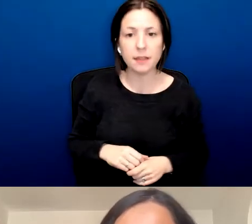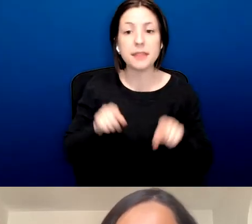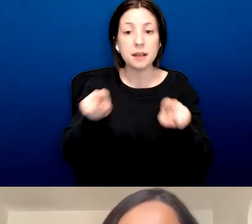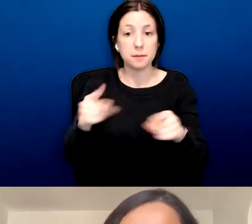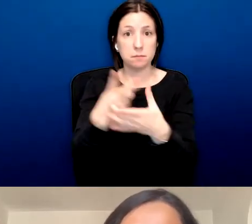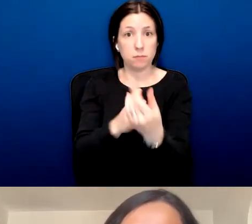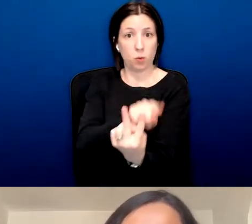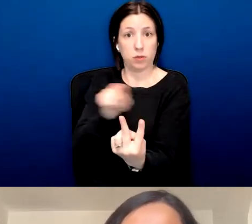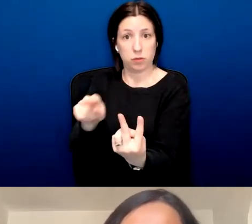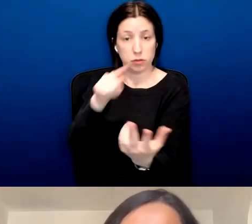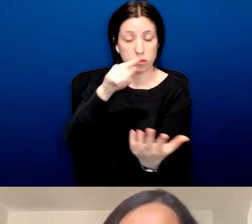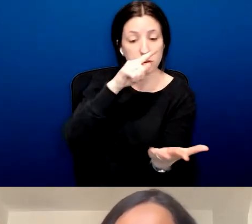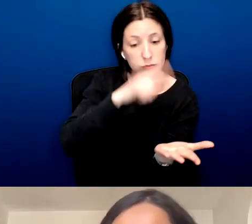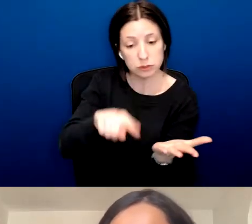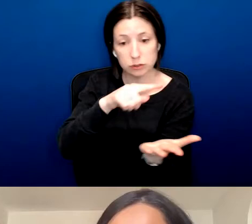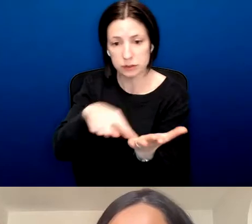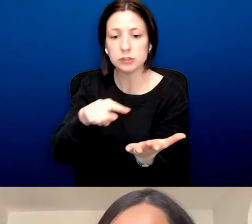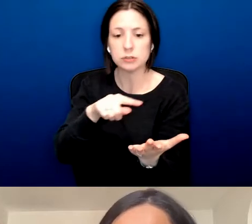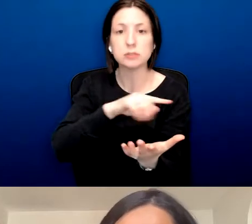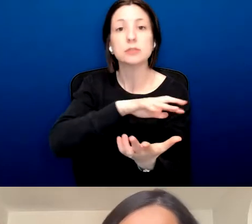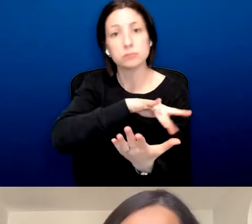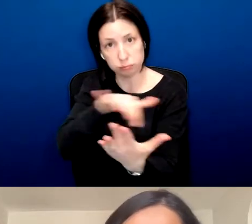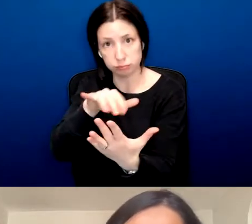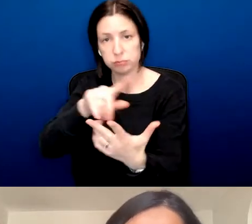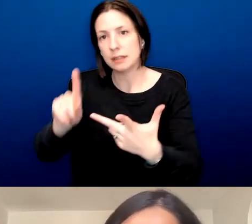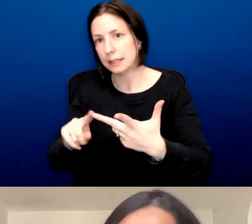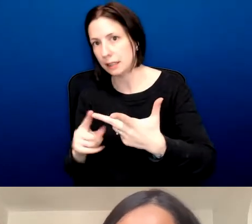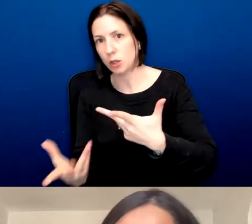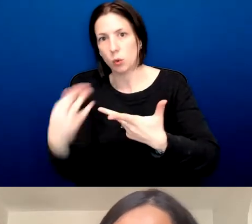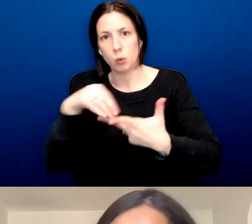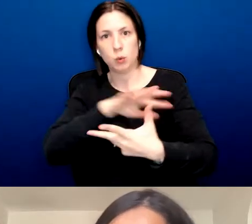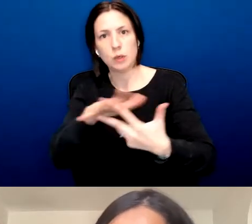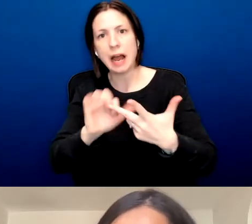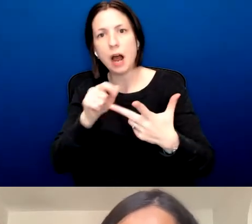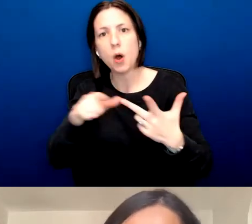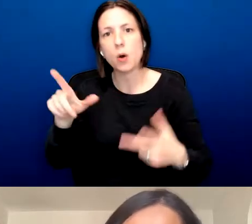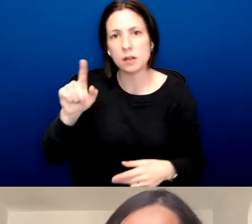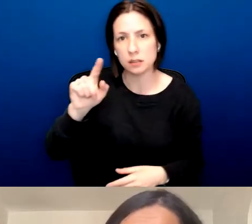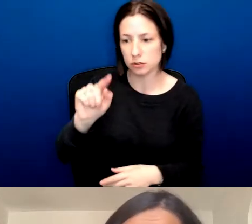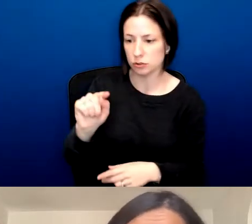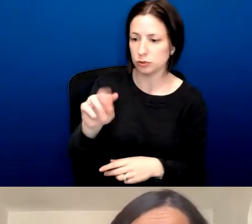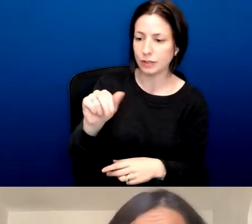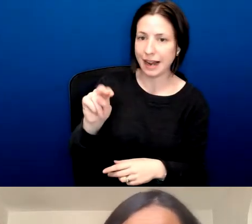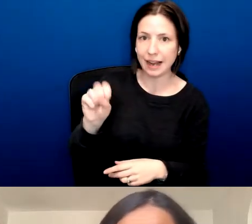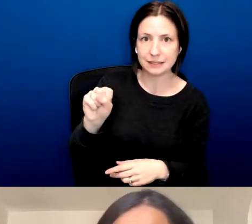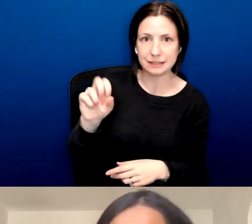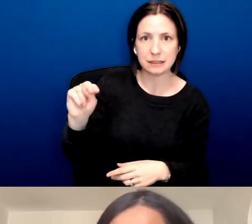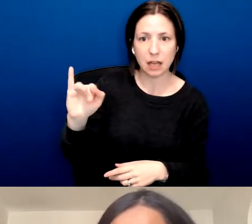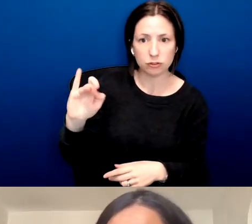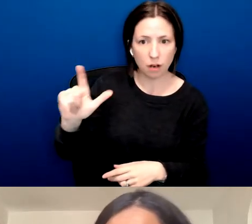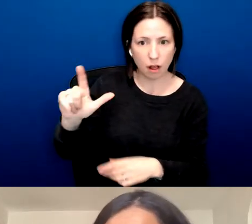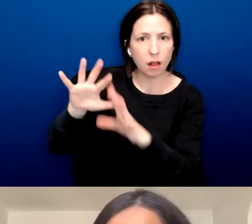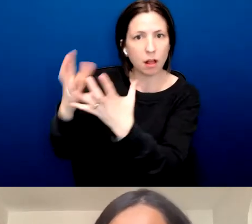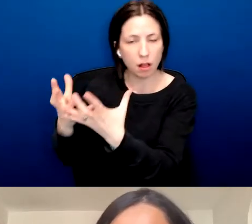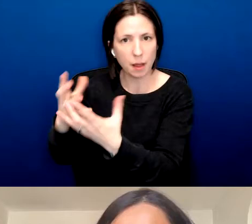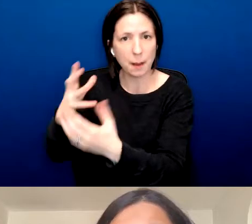research is thinking about how transnational flows of power, and especially transnational travels of theory and bodies